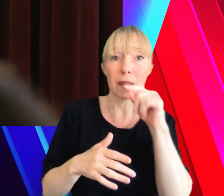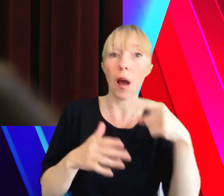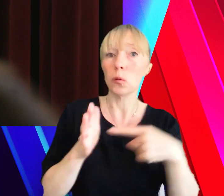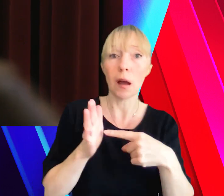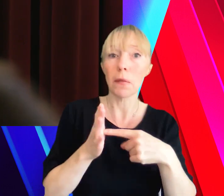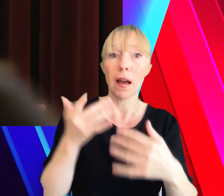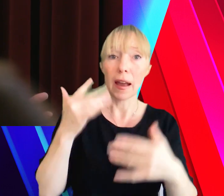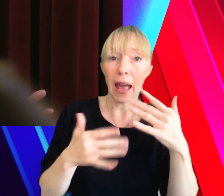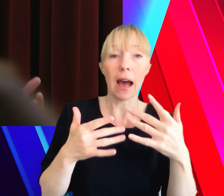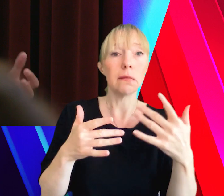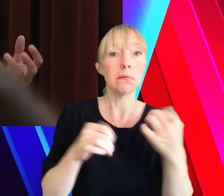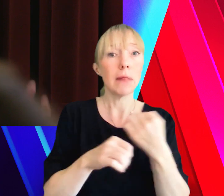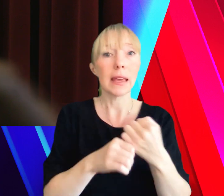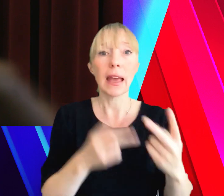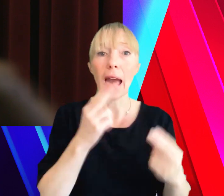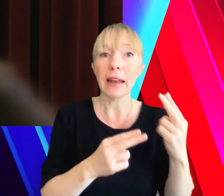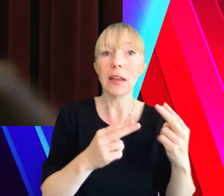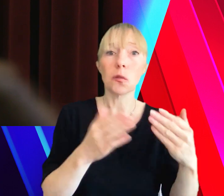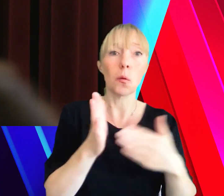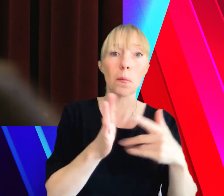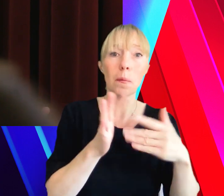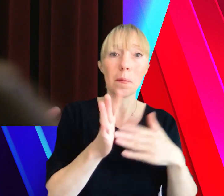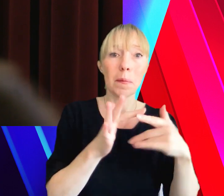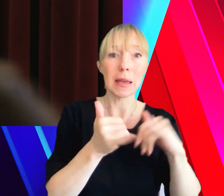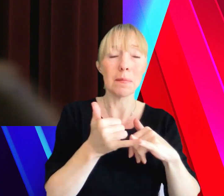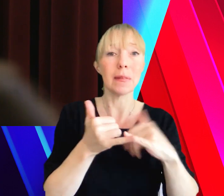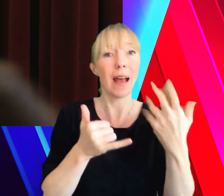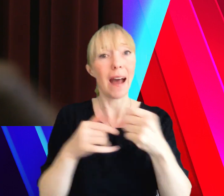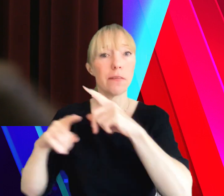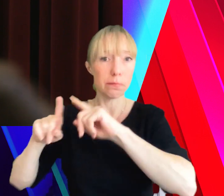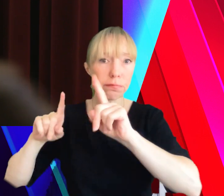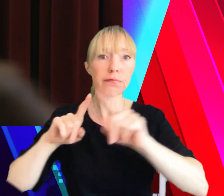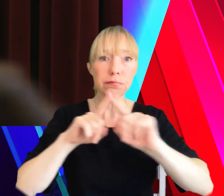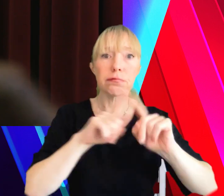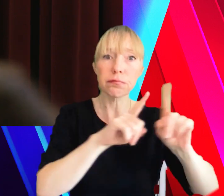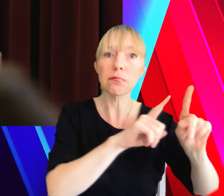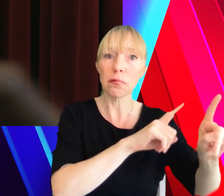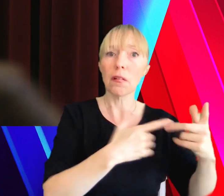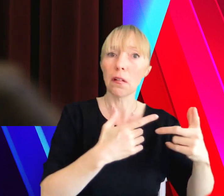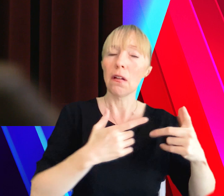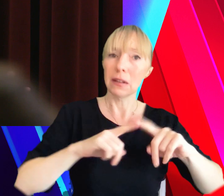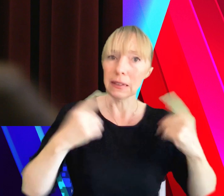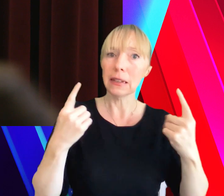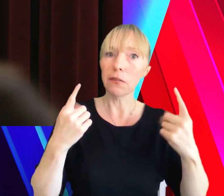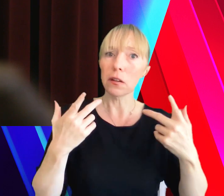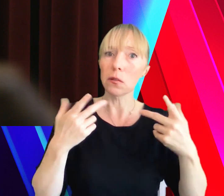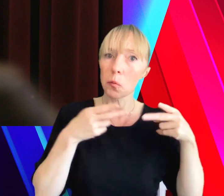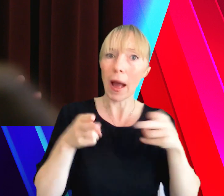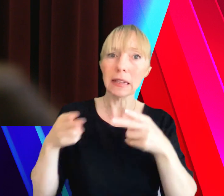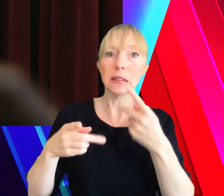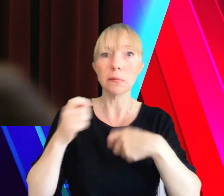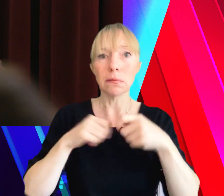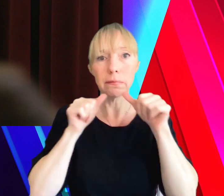like a Tumblr account, it can be making edits, making memes. It's kind of like pretty broad. So I guess what I kind